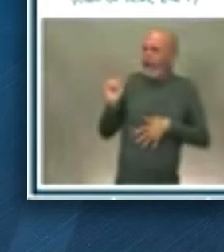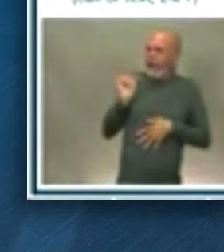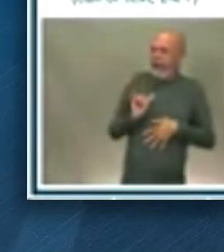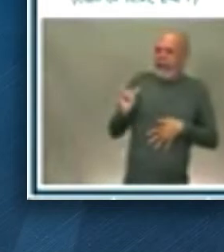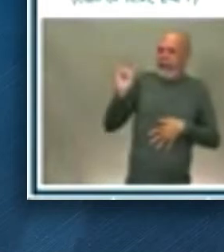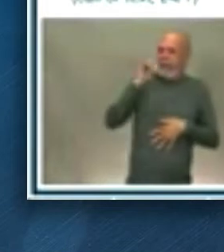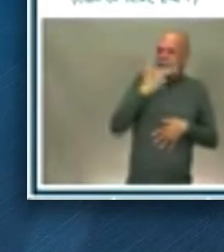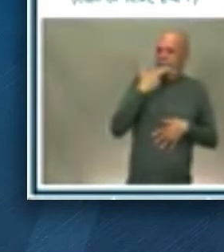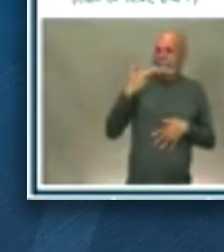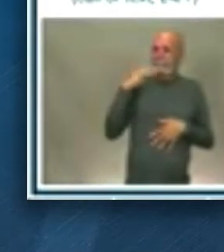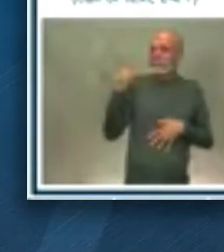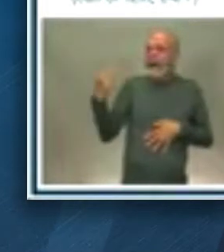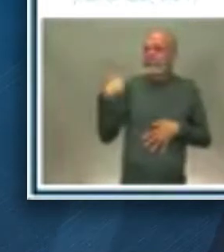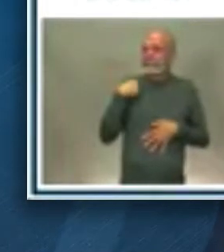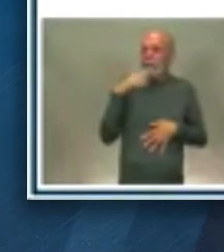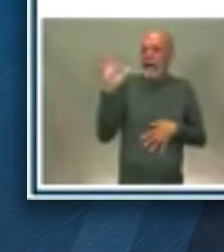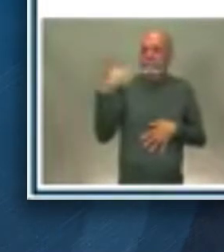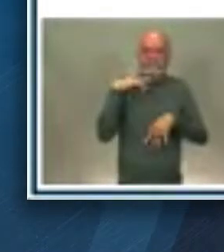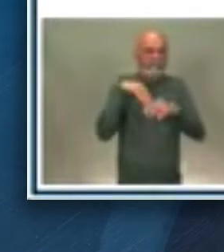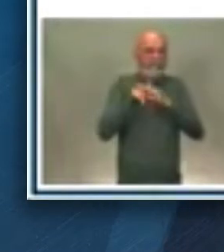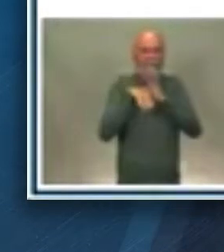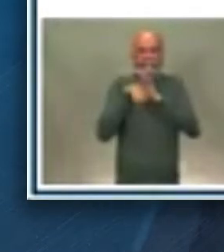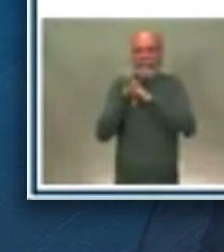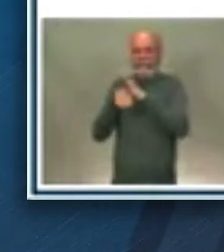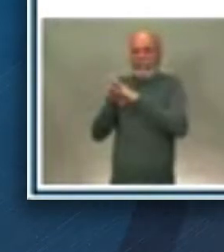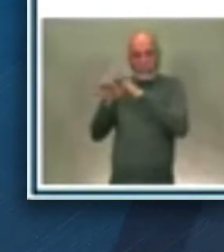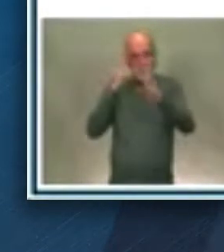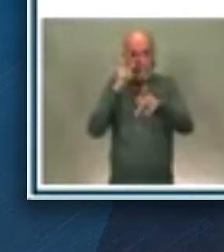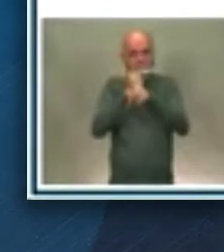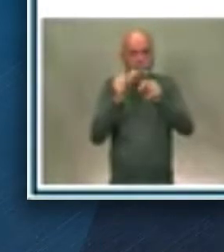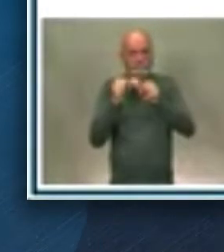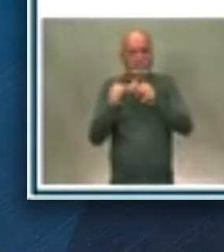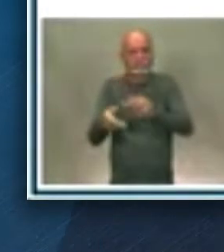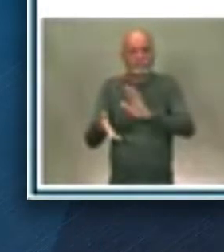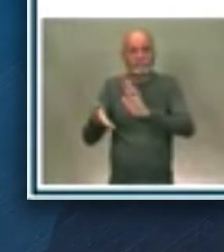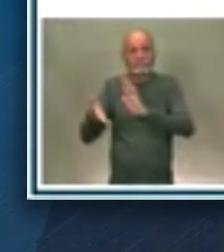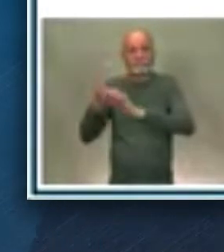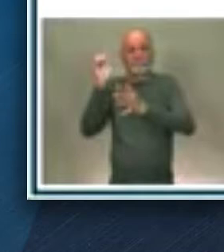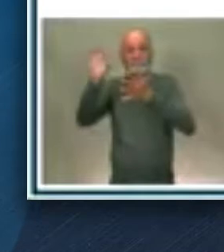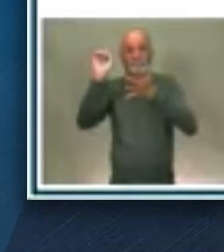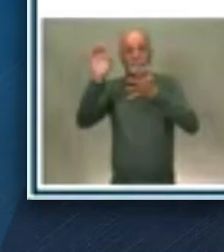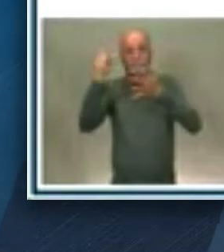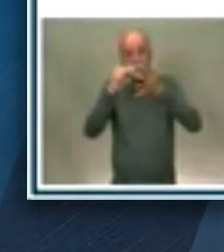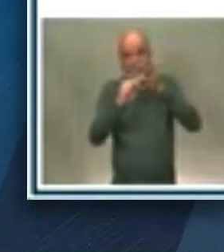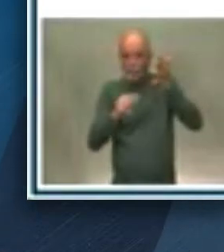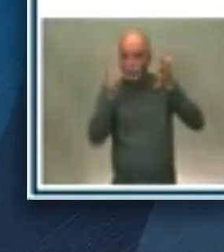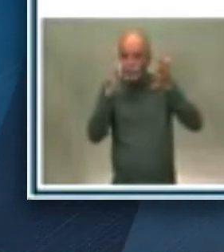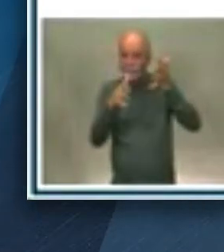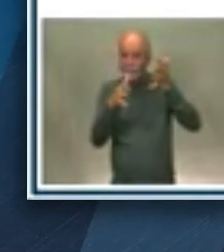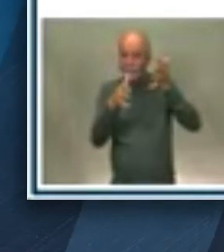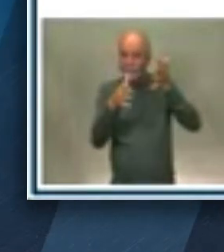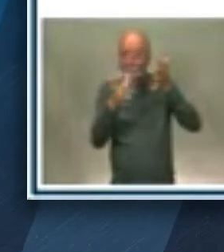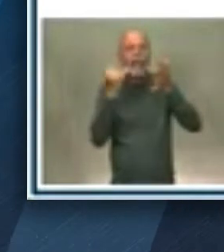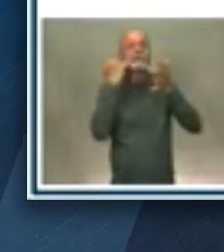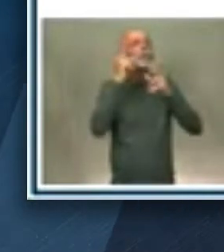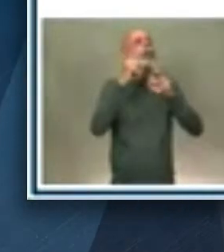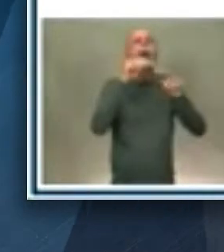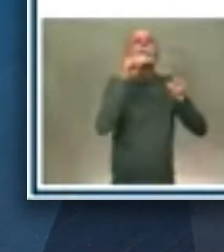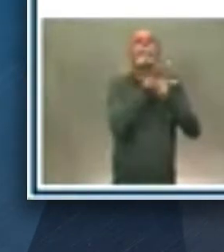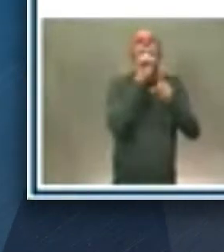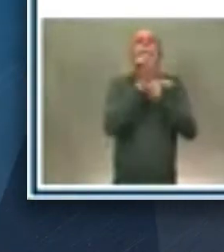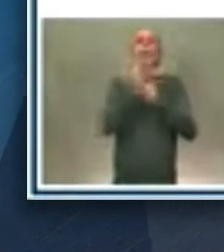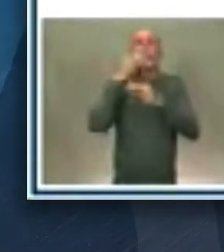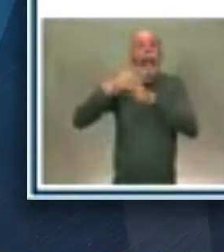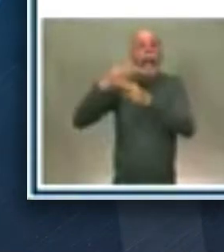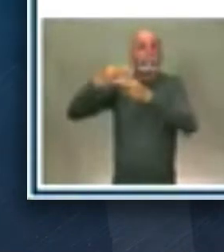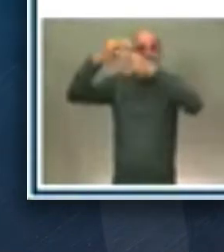exposure lists will continue once we enter phase five and if that's something you're looking at keeping up. Those are all